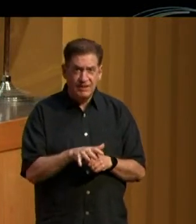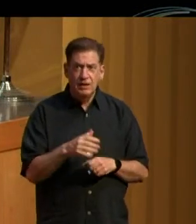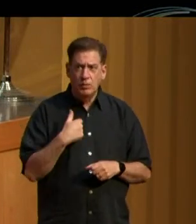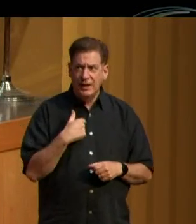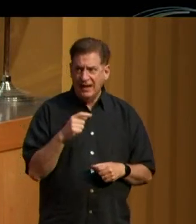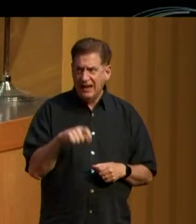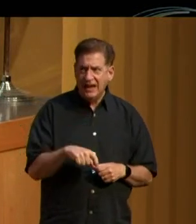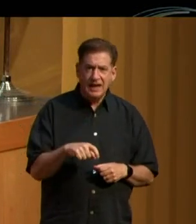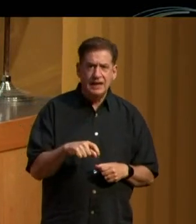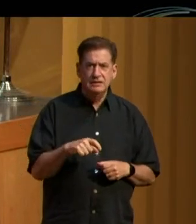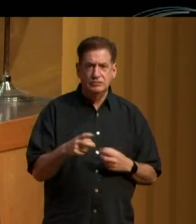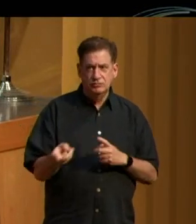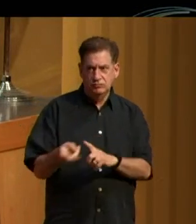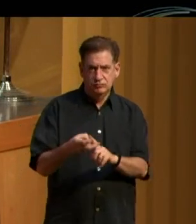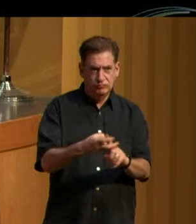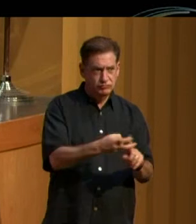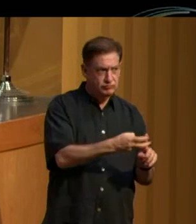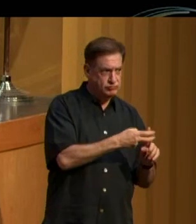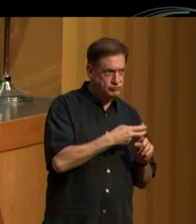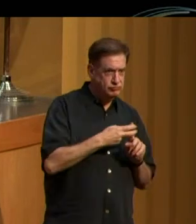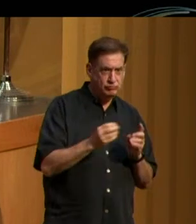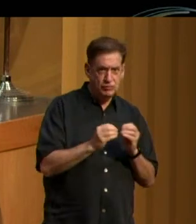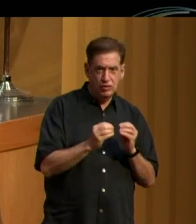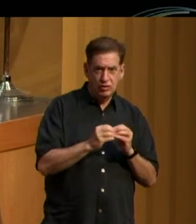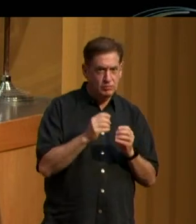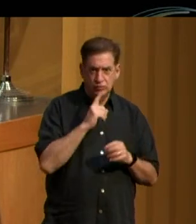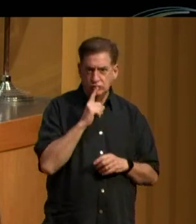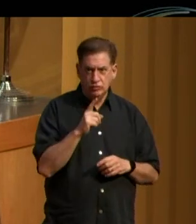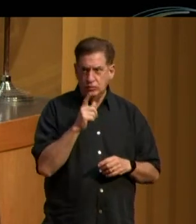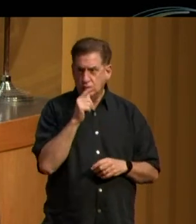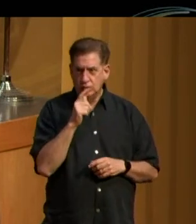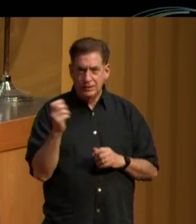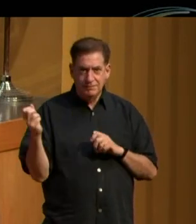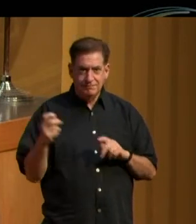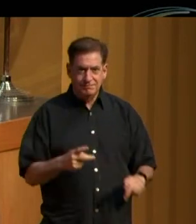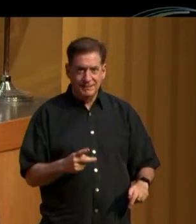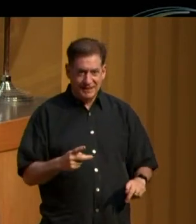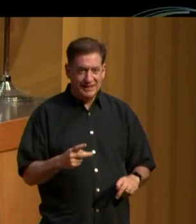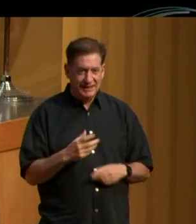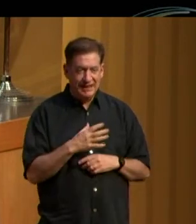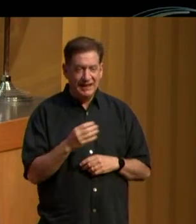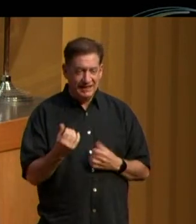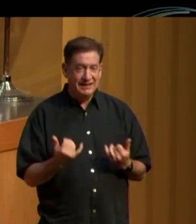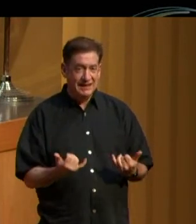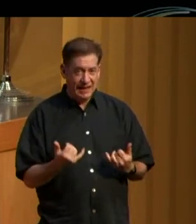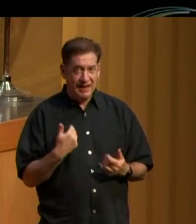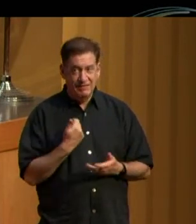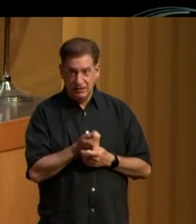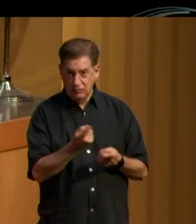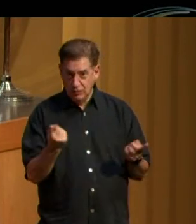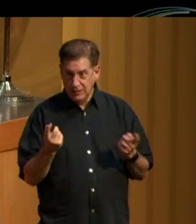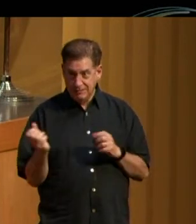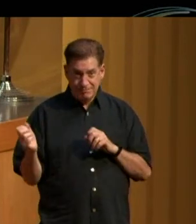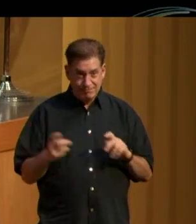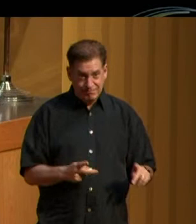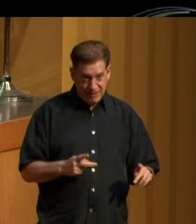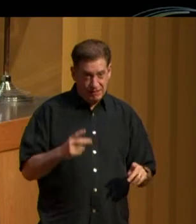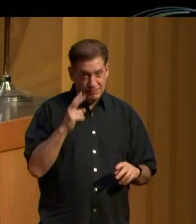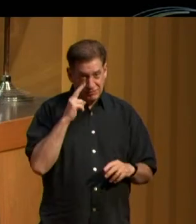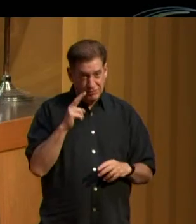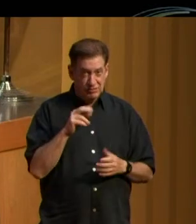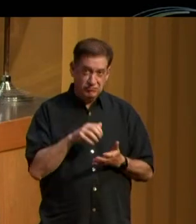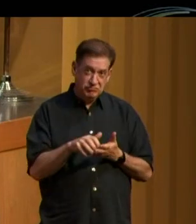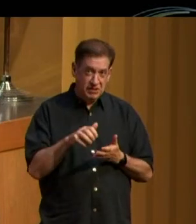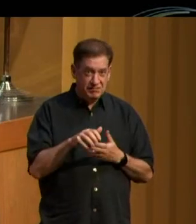to recruit more because we were not sure who was coming back. And now we got everybody back, and we're looking at a roster around